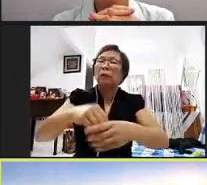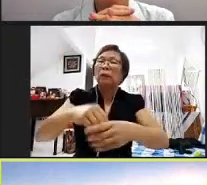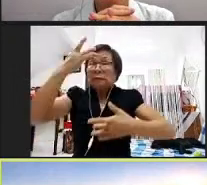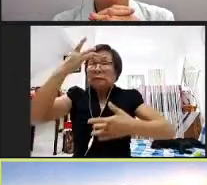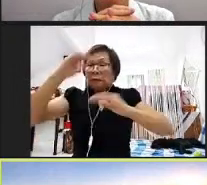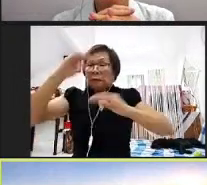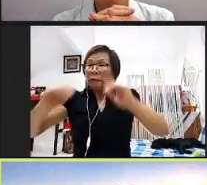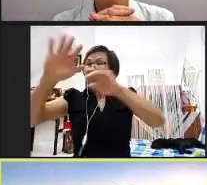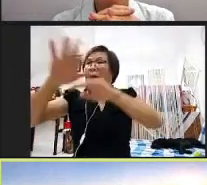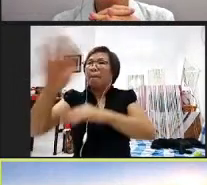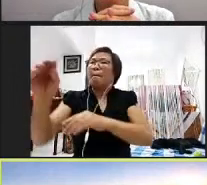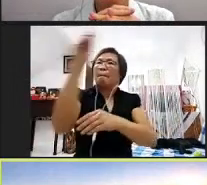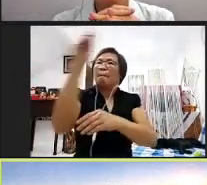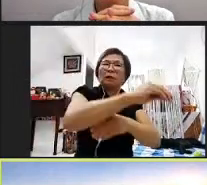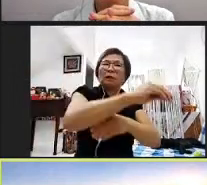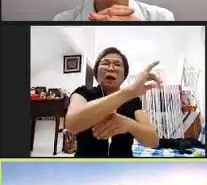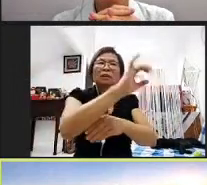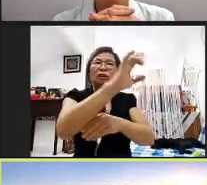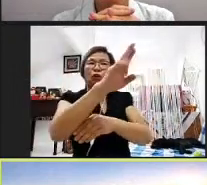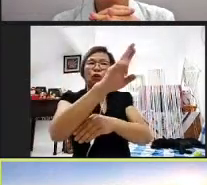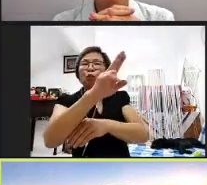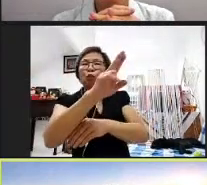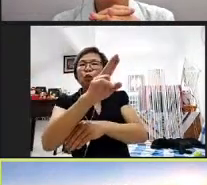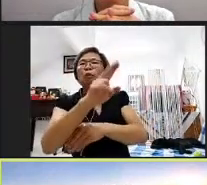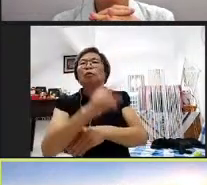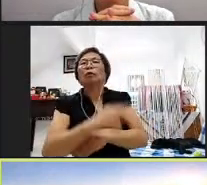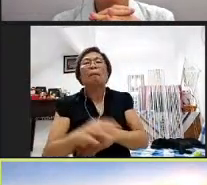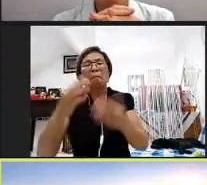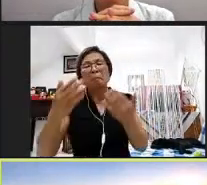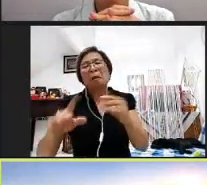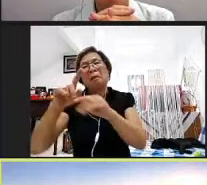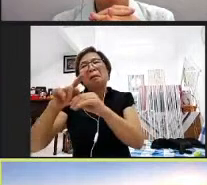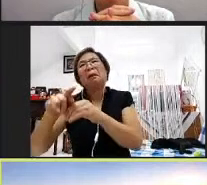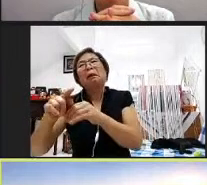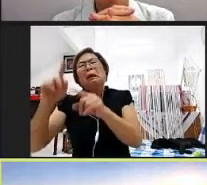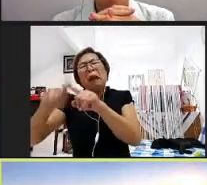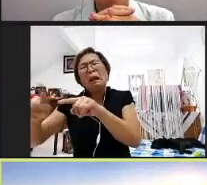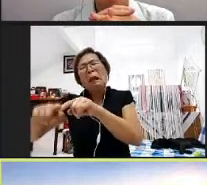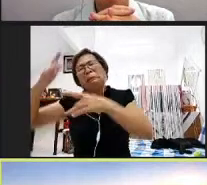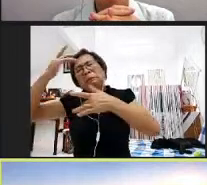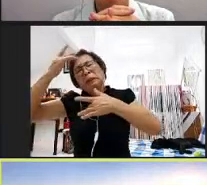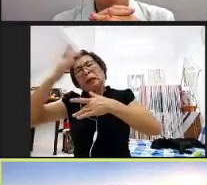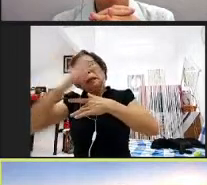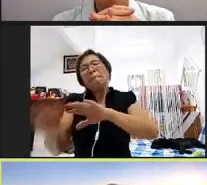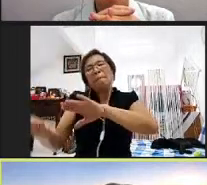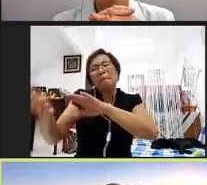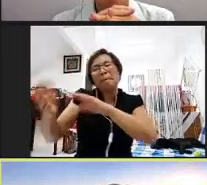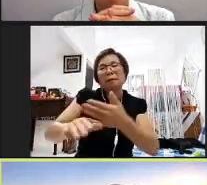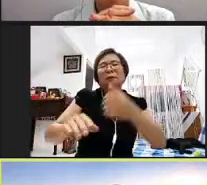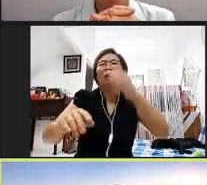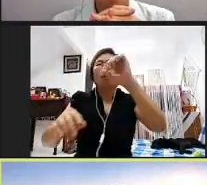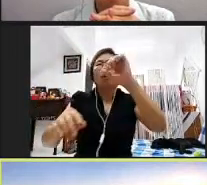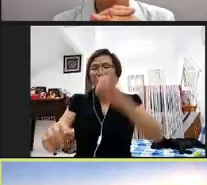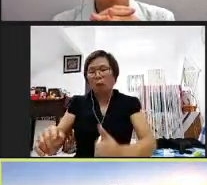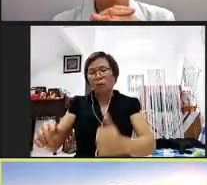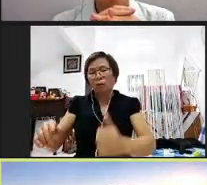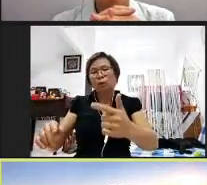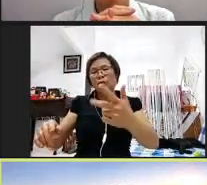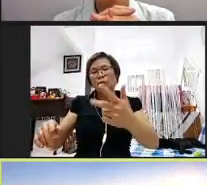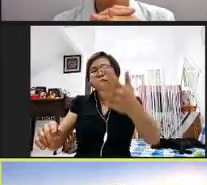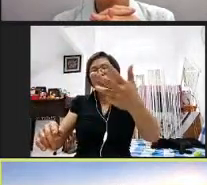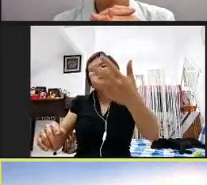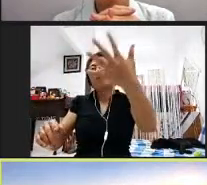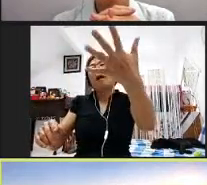care and may result in multi-organ involvement and death. So we know these are the 5 stages that